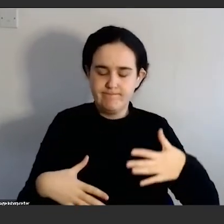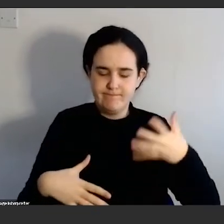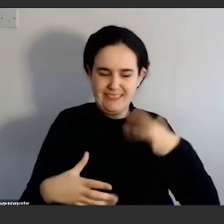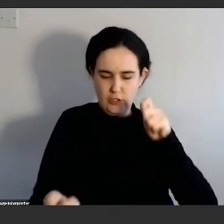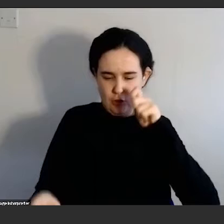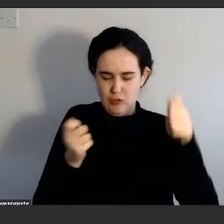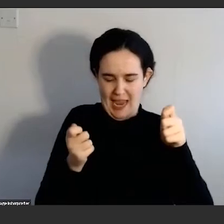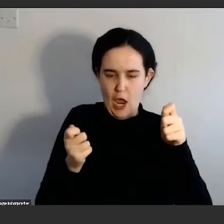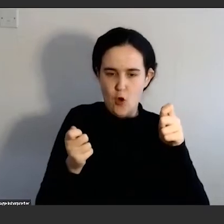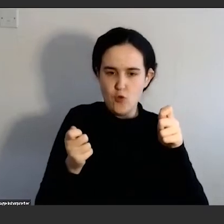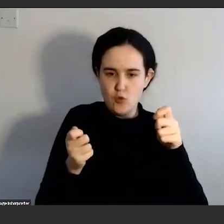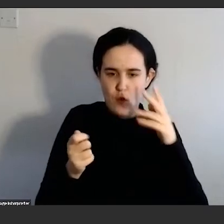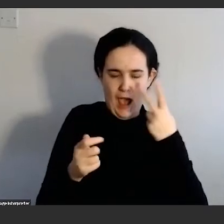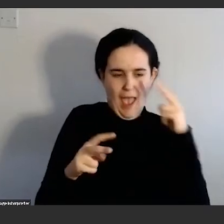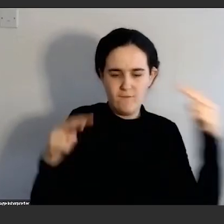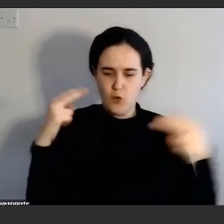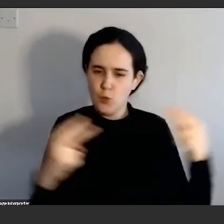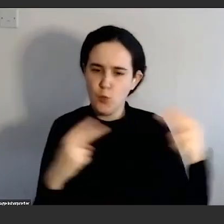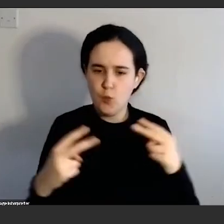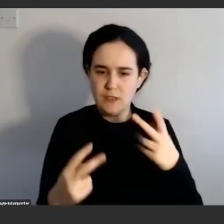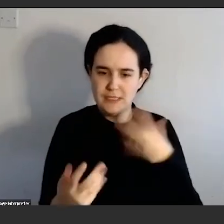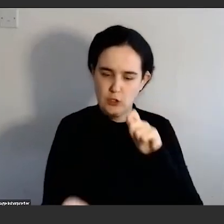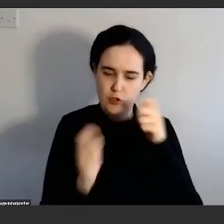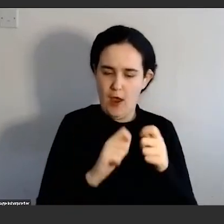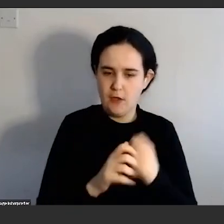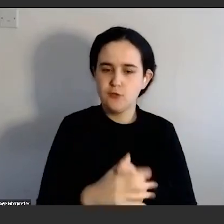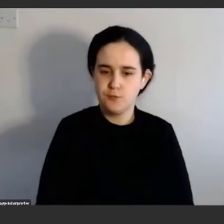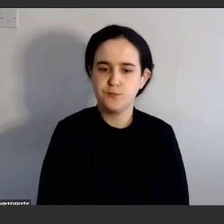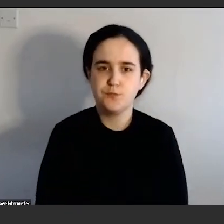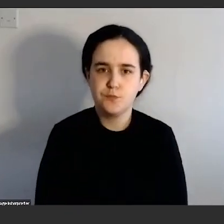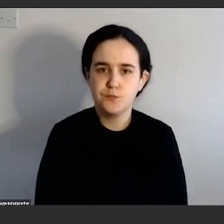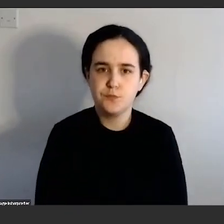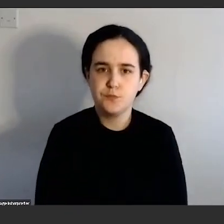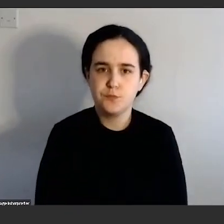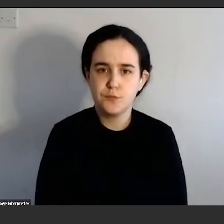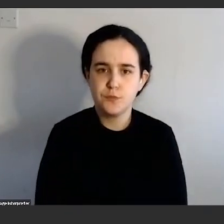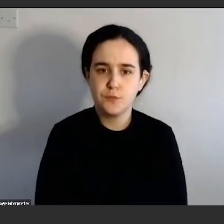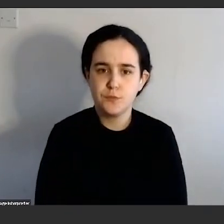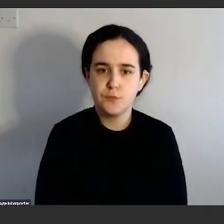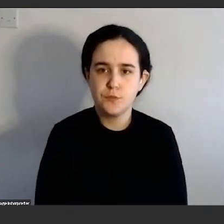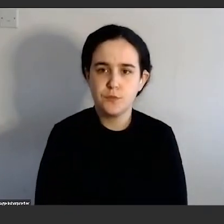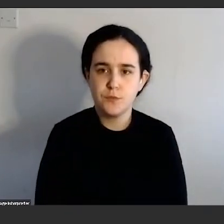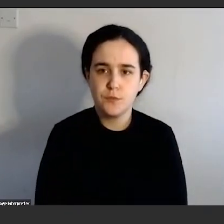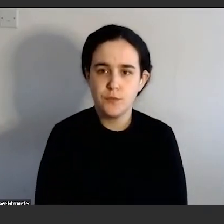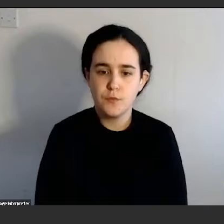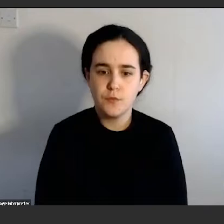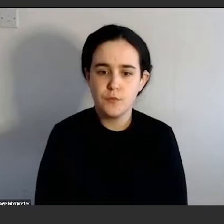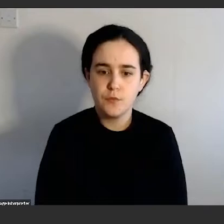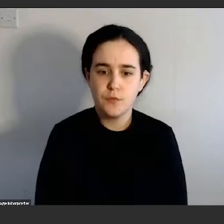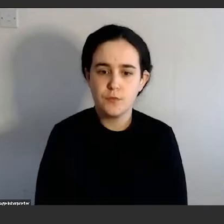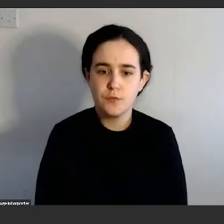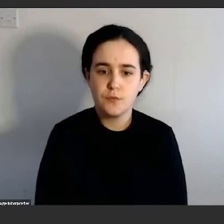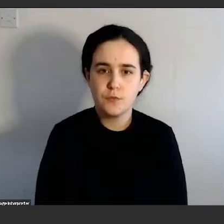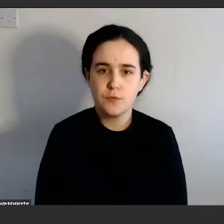look at Ashura right now. I am so sorry. Ashura, I do apologize. Technical difficulties,